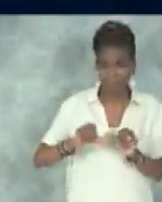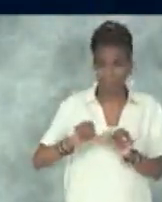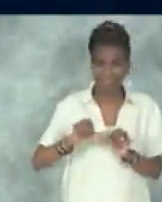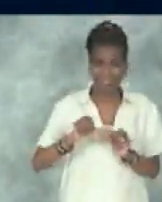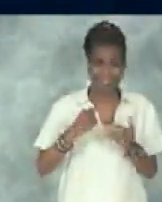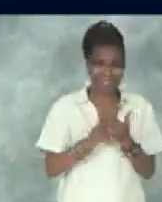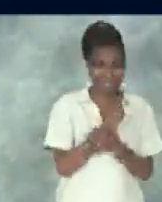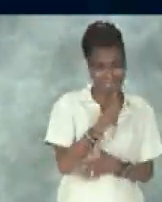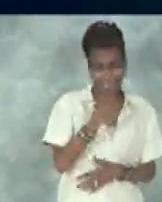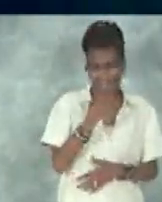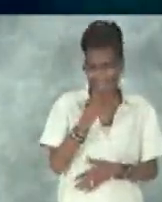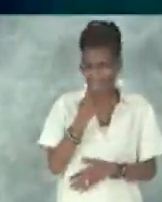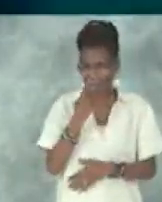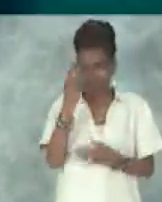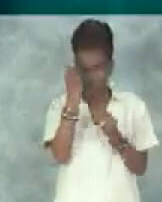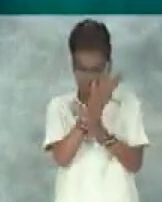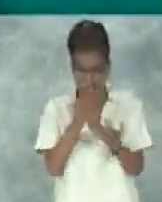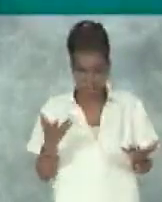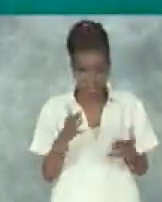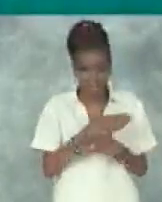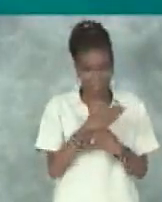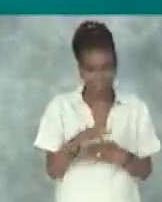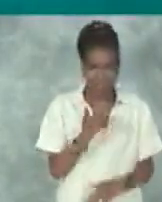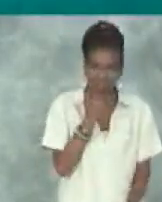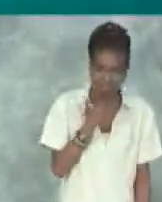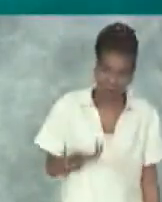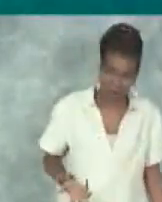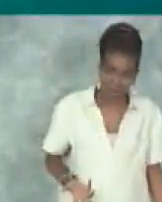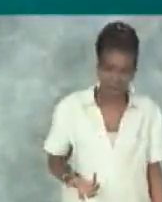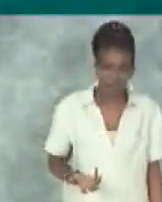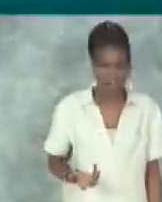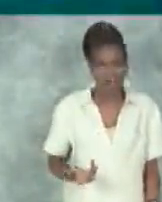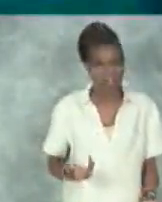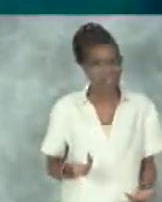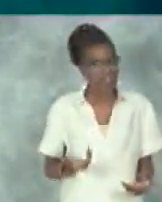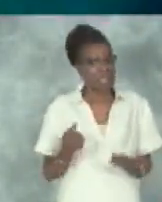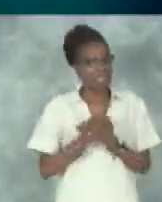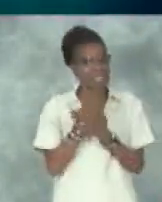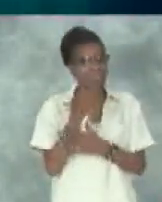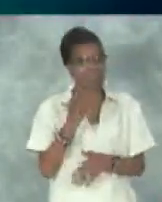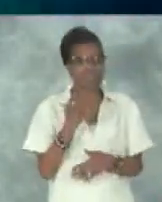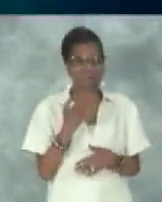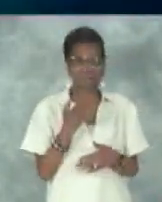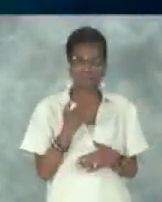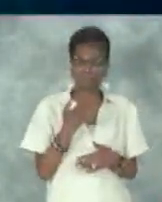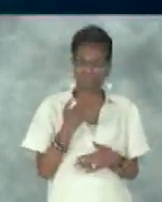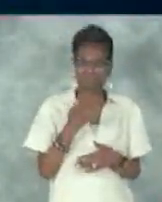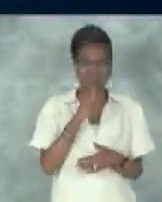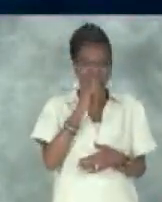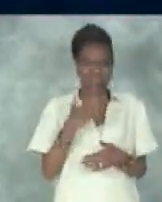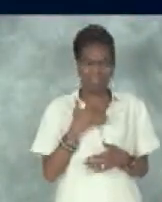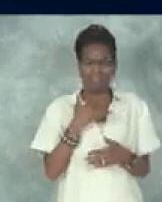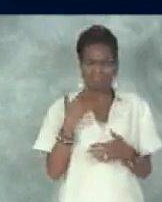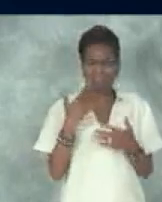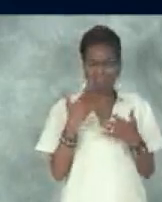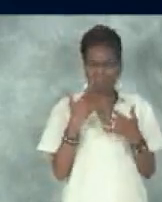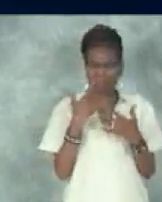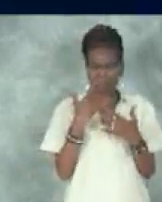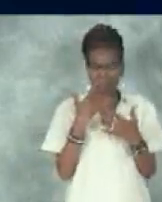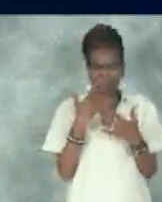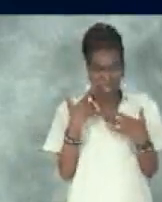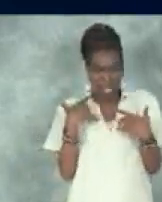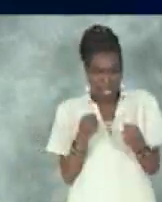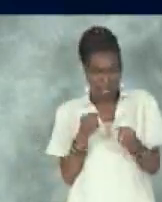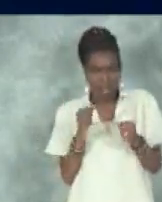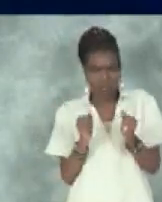misinformation that happens, that can cause you, if you're not careful, to lose confidence in church, and lose